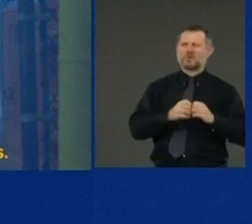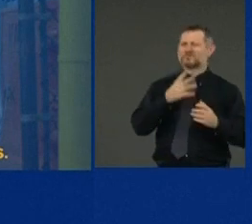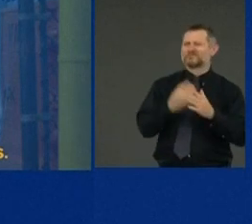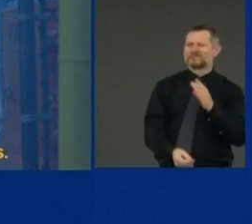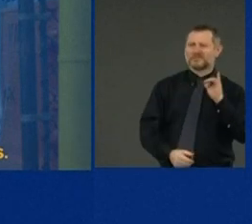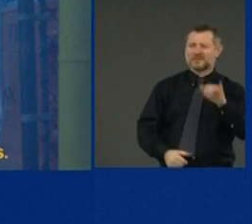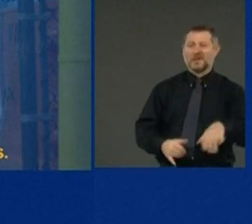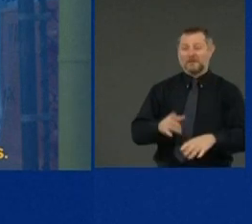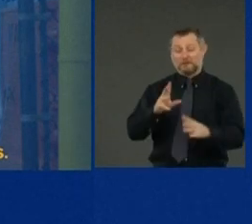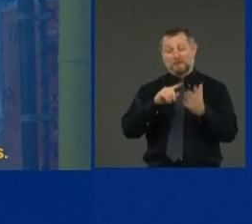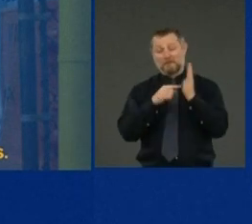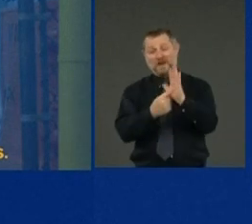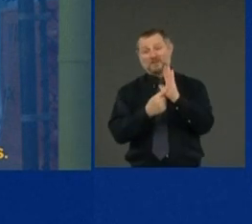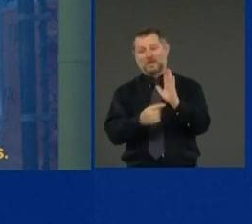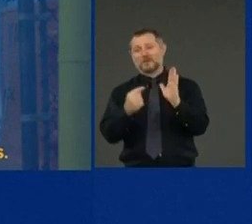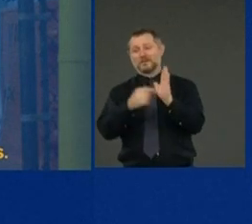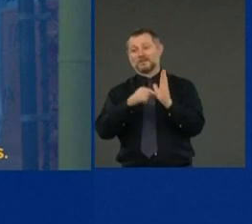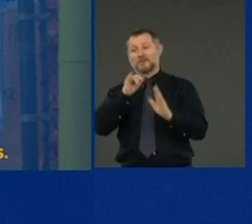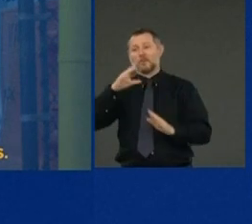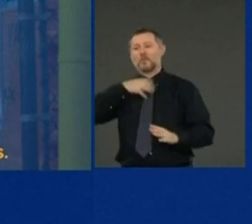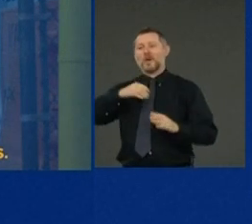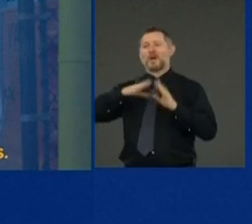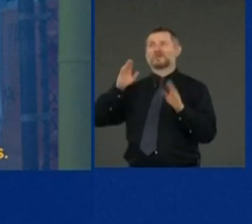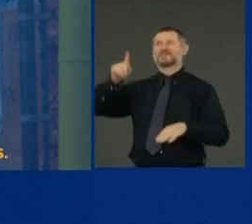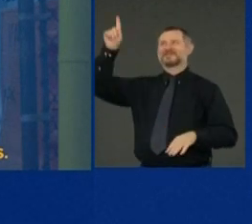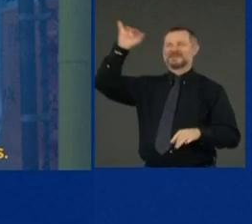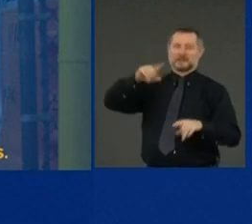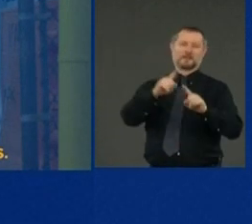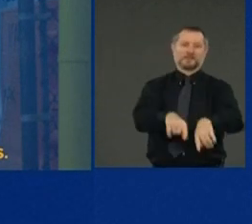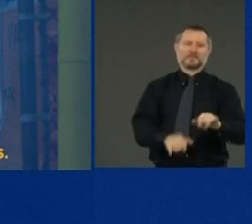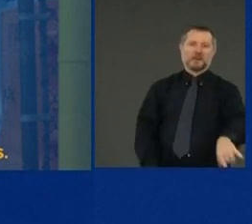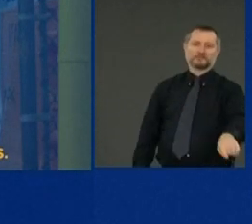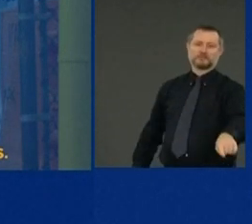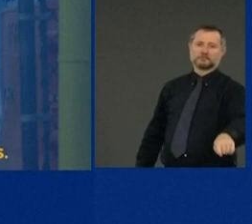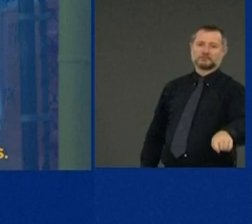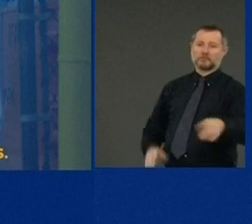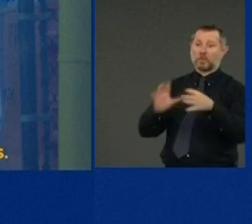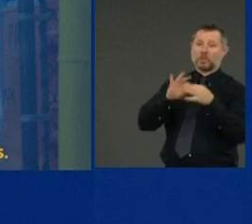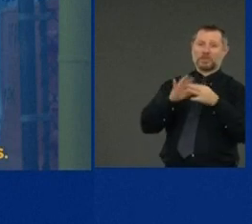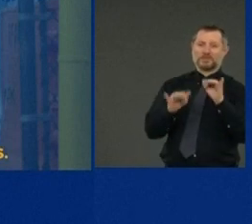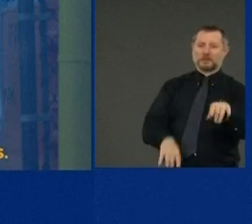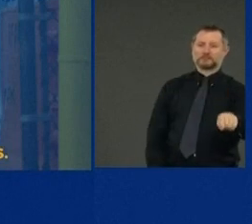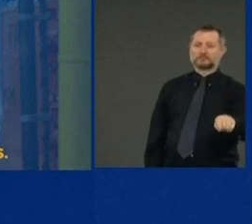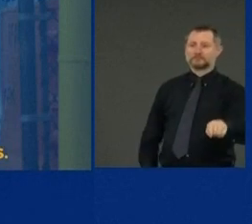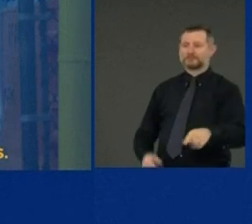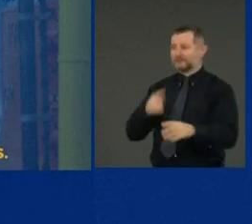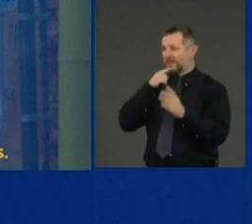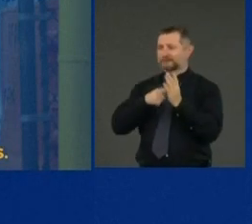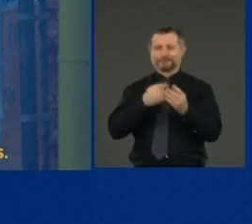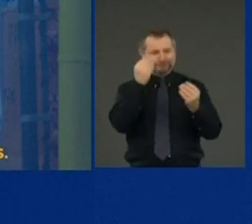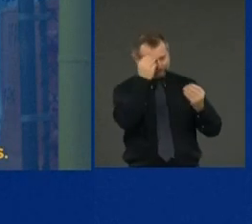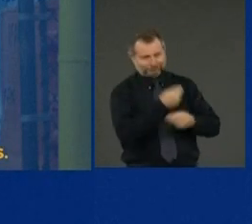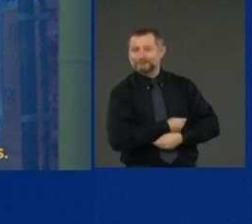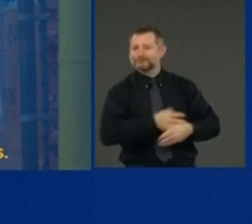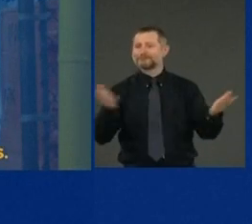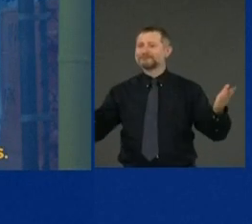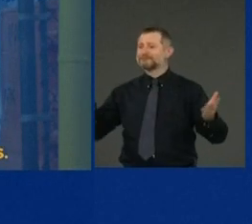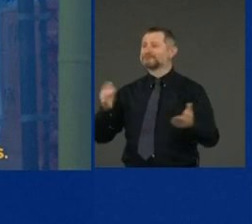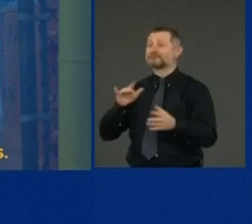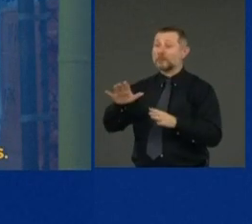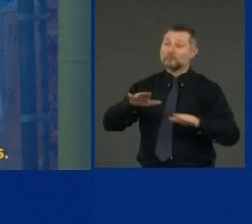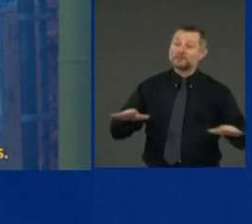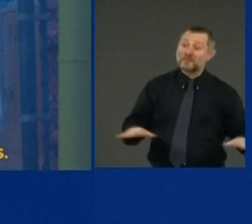That model says, because of what you are doing, the number of people who are going